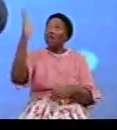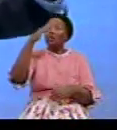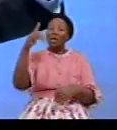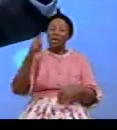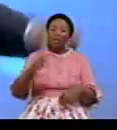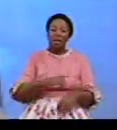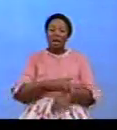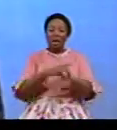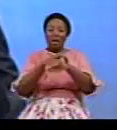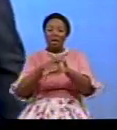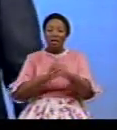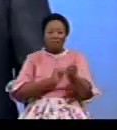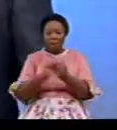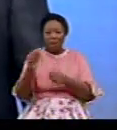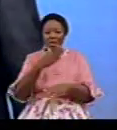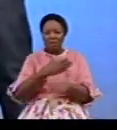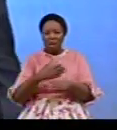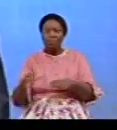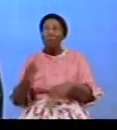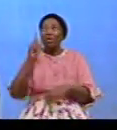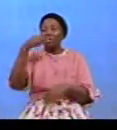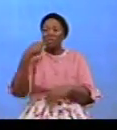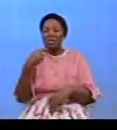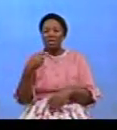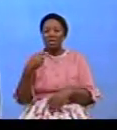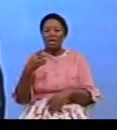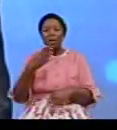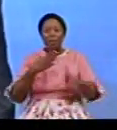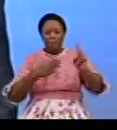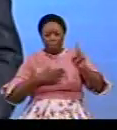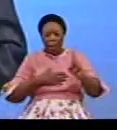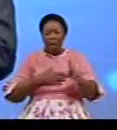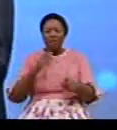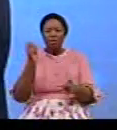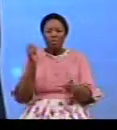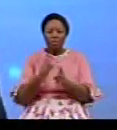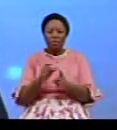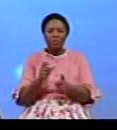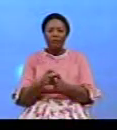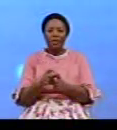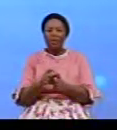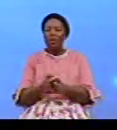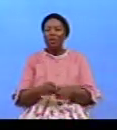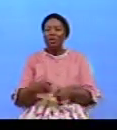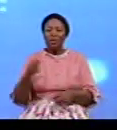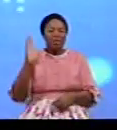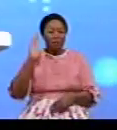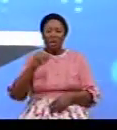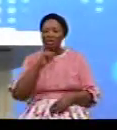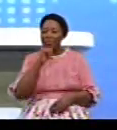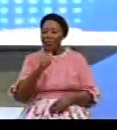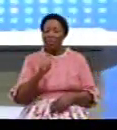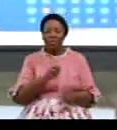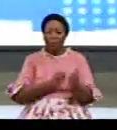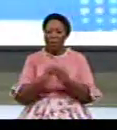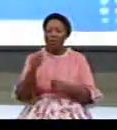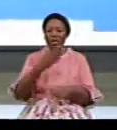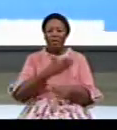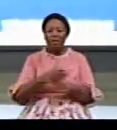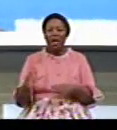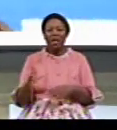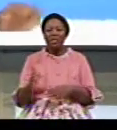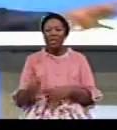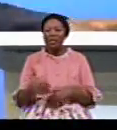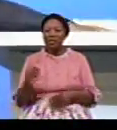husks that you were having in the far country along with you. You've been a polluted